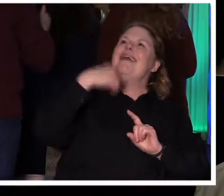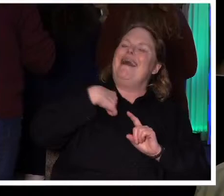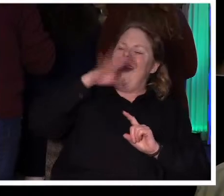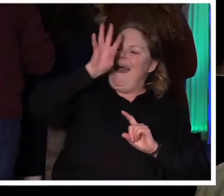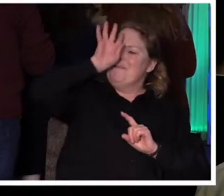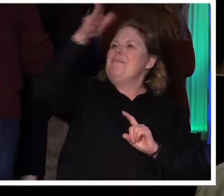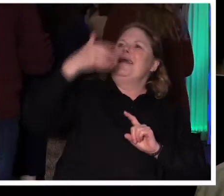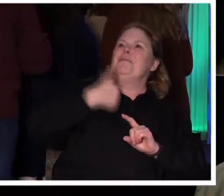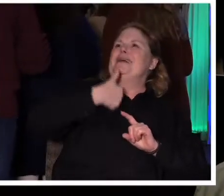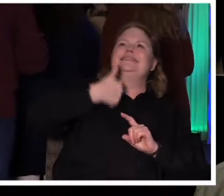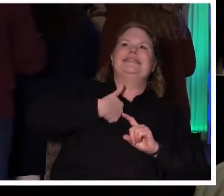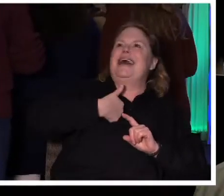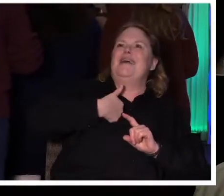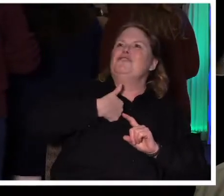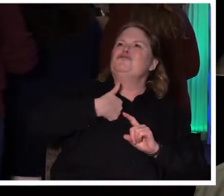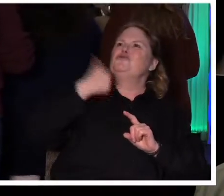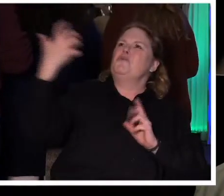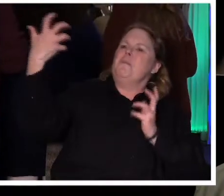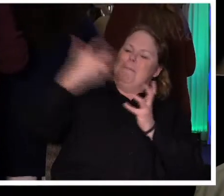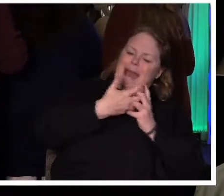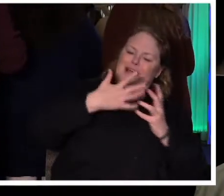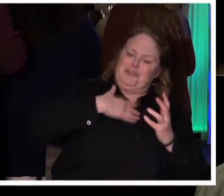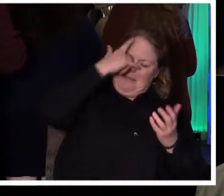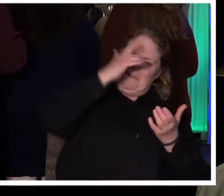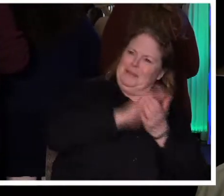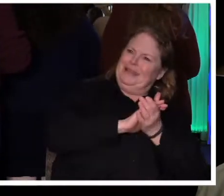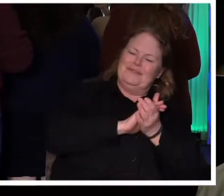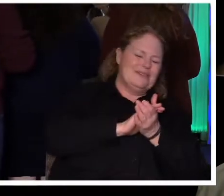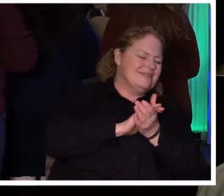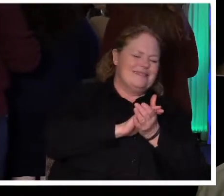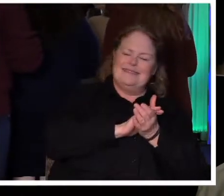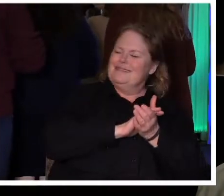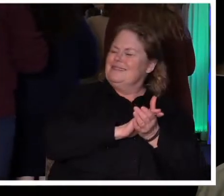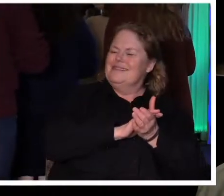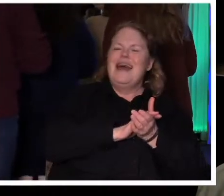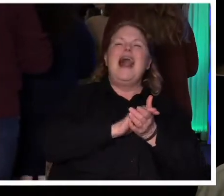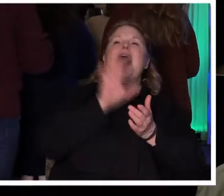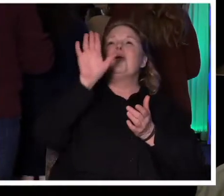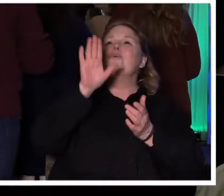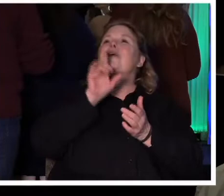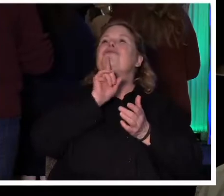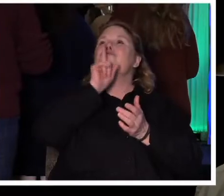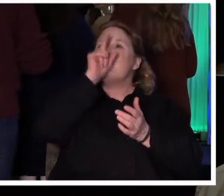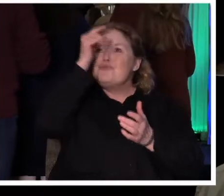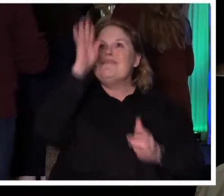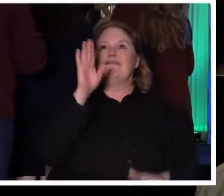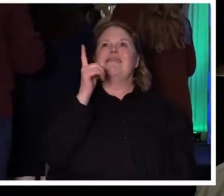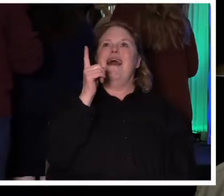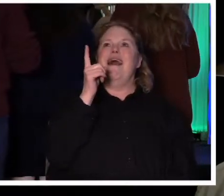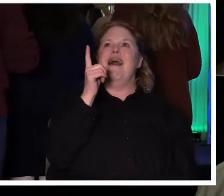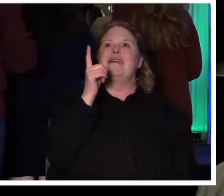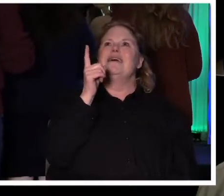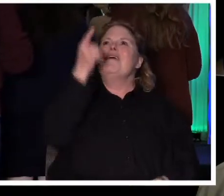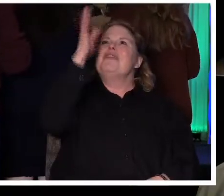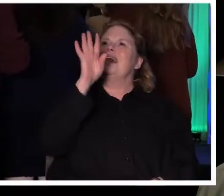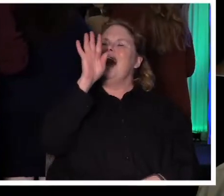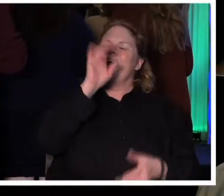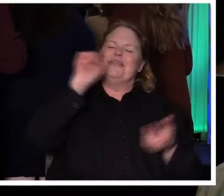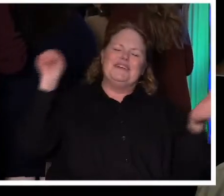own beliefs. I don't want a concept of God. I want the glory of the real God that transforms